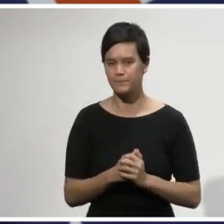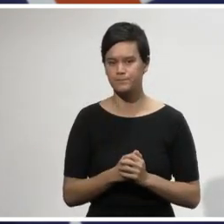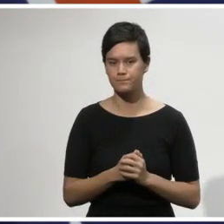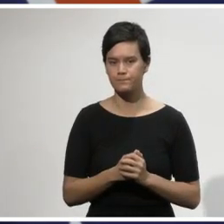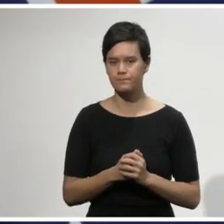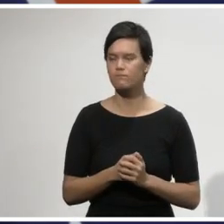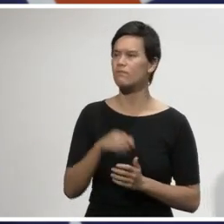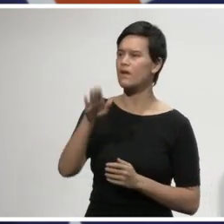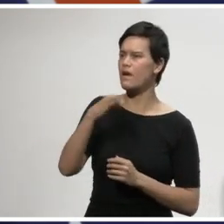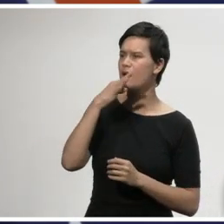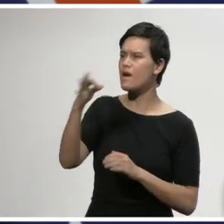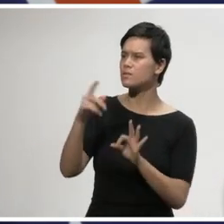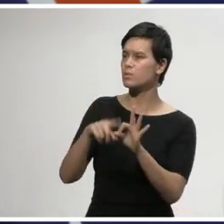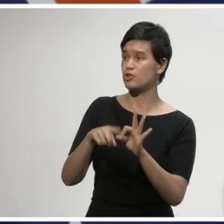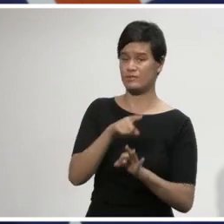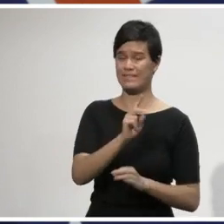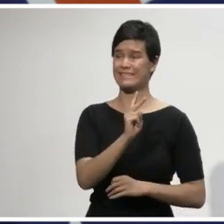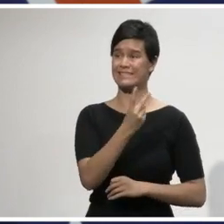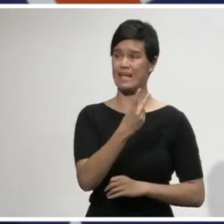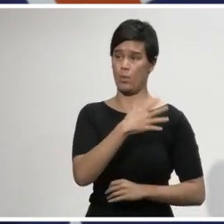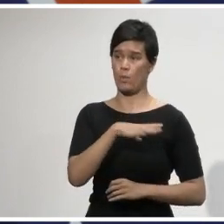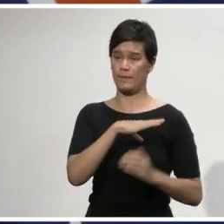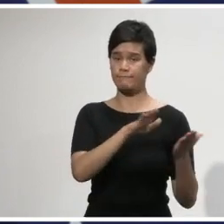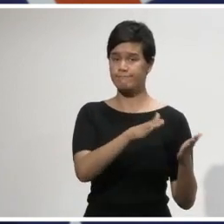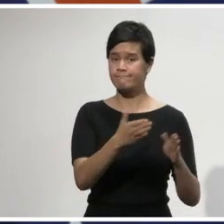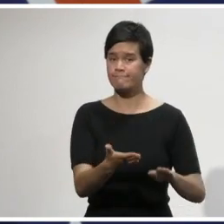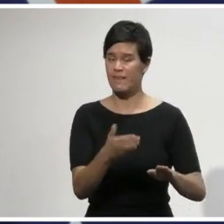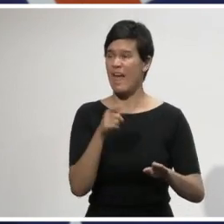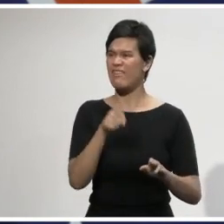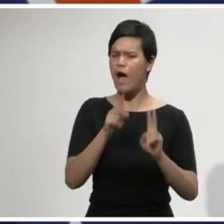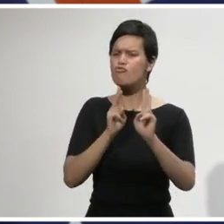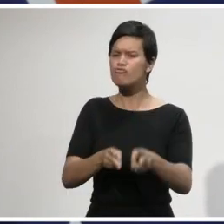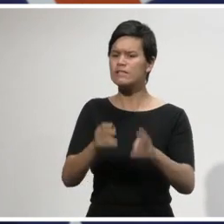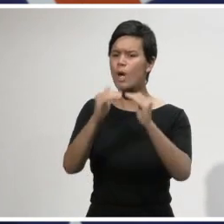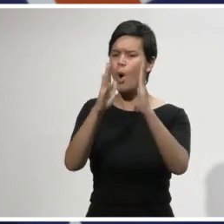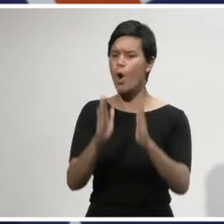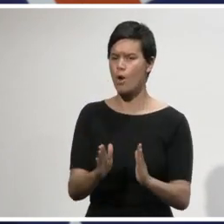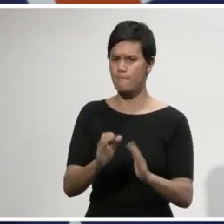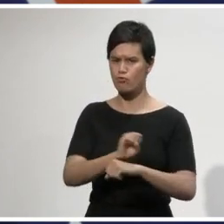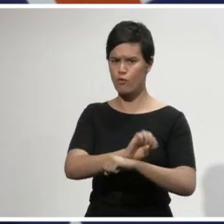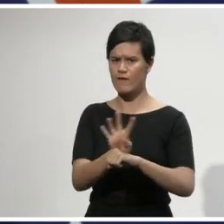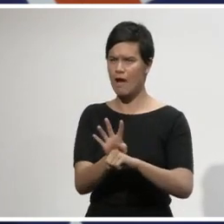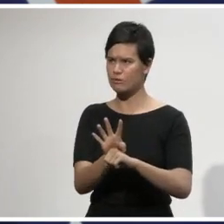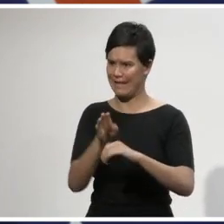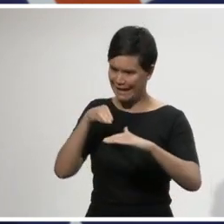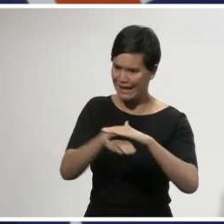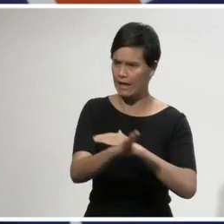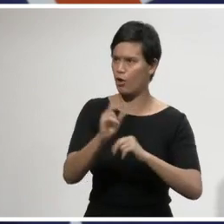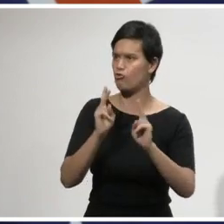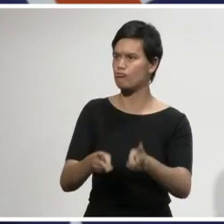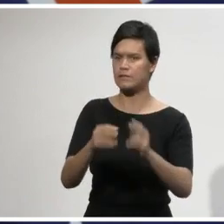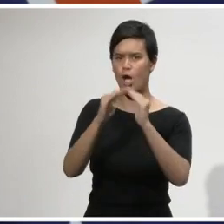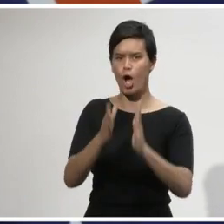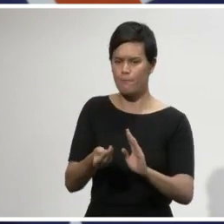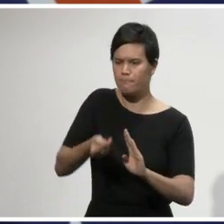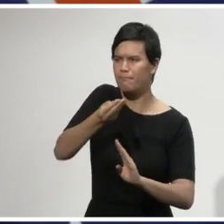indication as to how this woman, how the virus came into that rest home? Well, that's being investigated by Canterbury